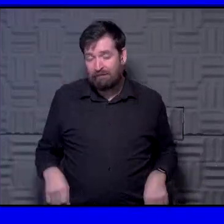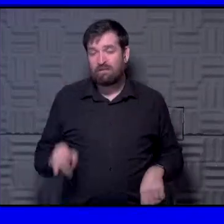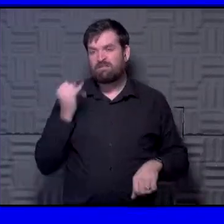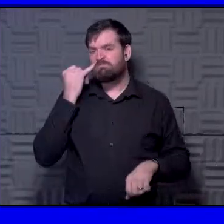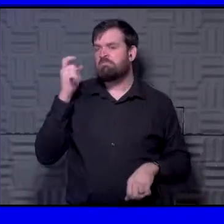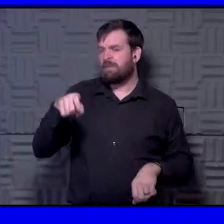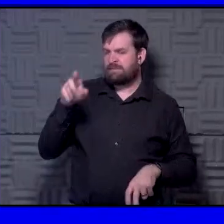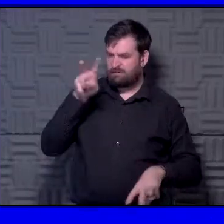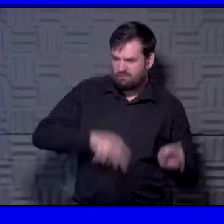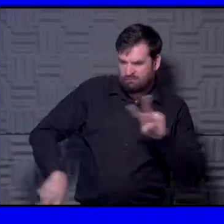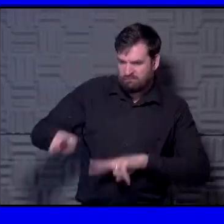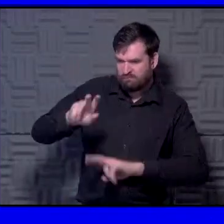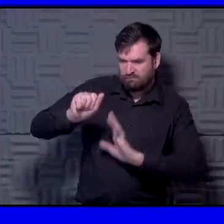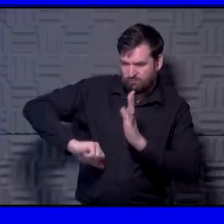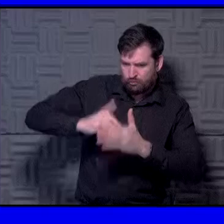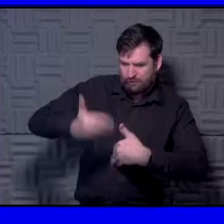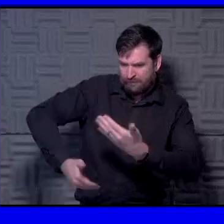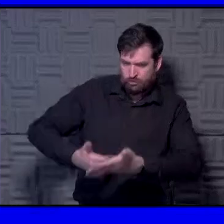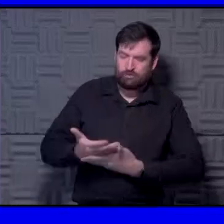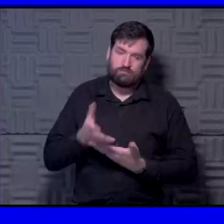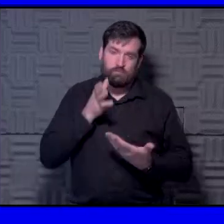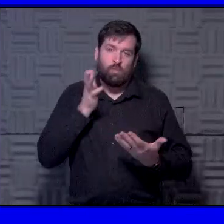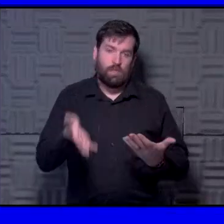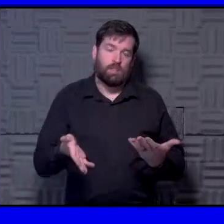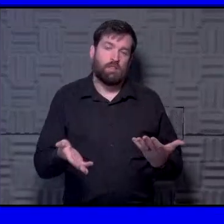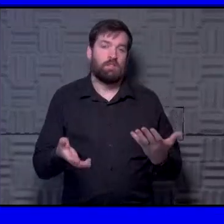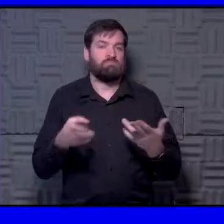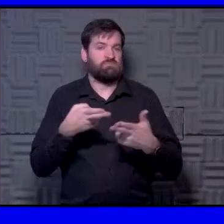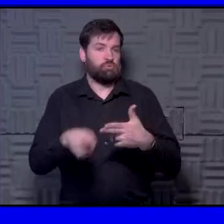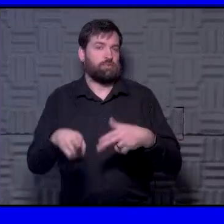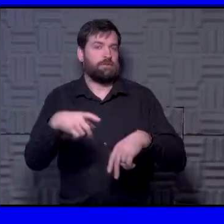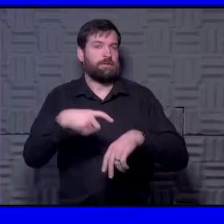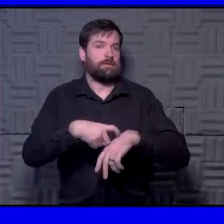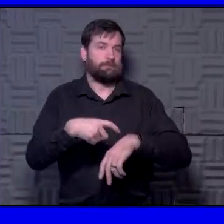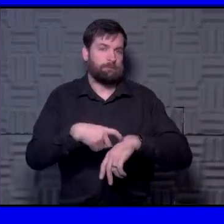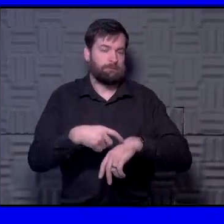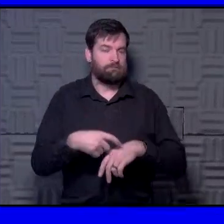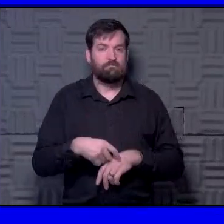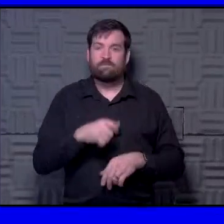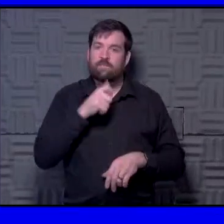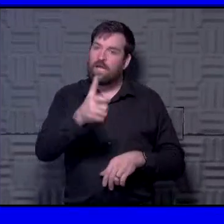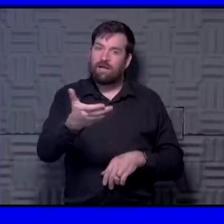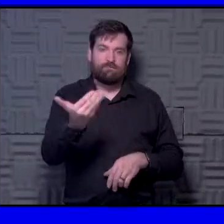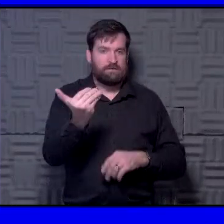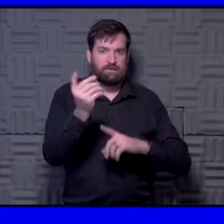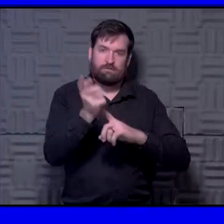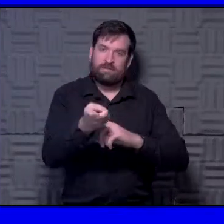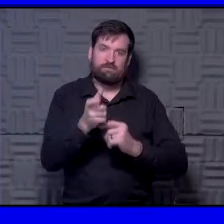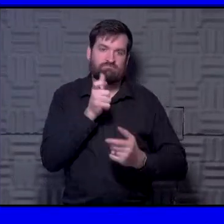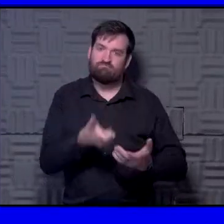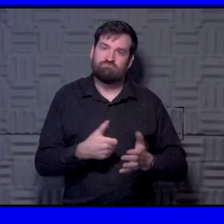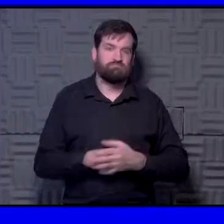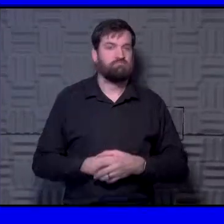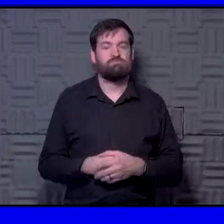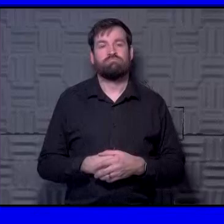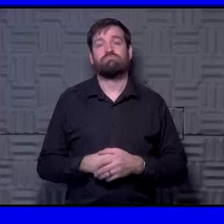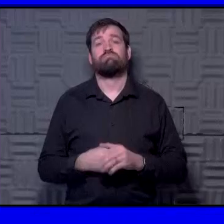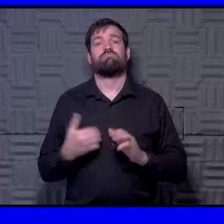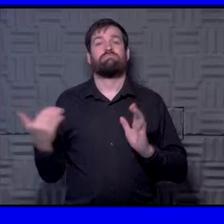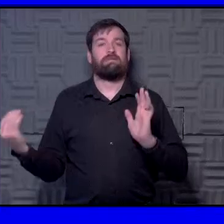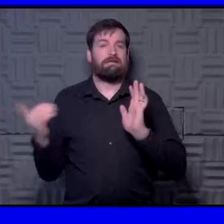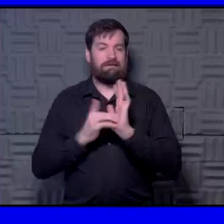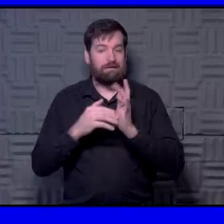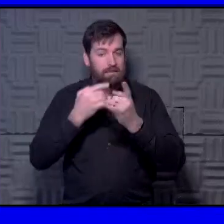exam or a procedure, I will do it at that point. That's a very short amount of time. It's not going to be 15 minutes or more. Again,